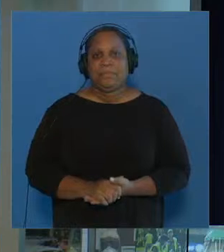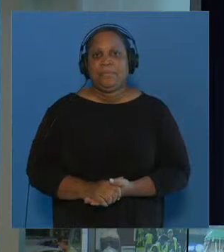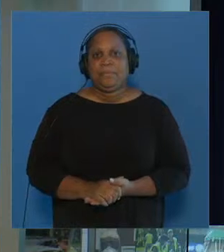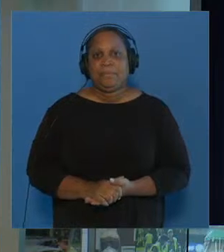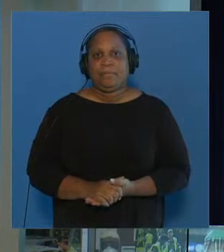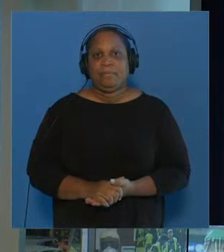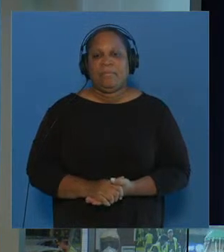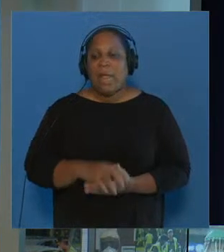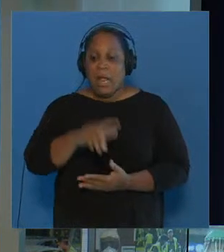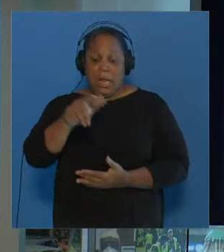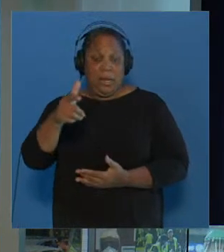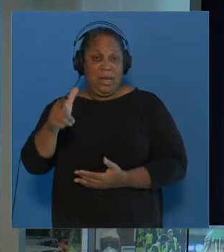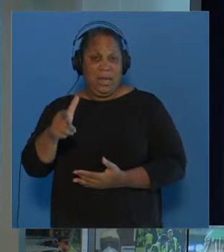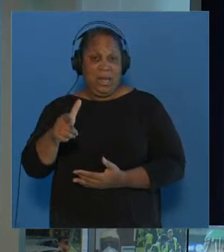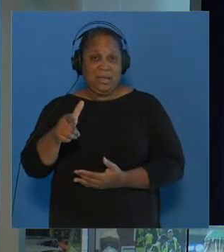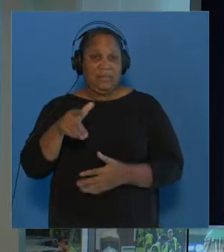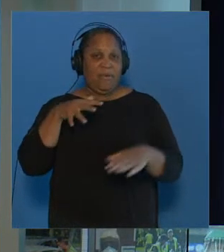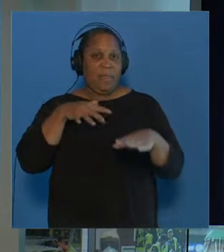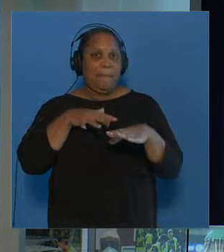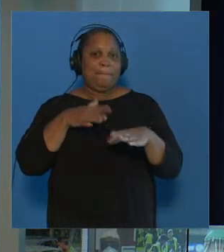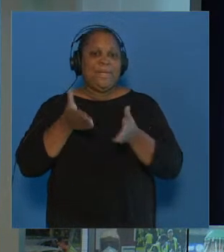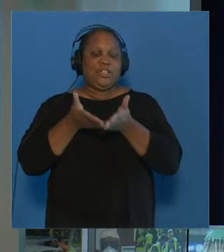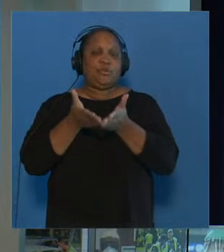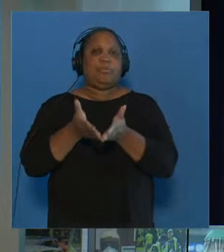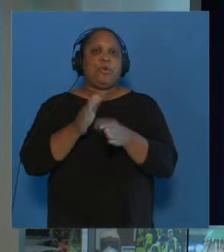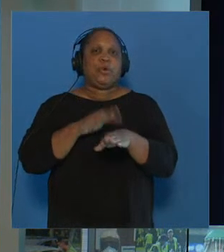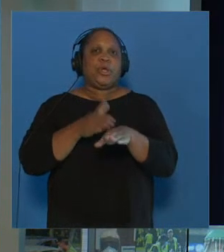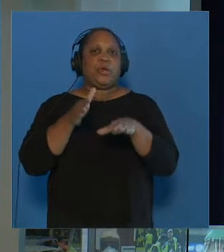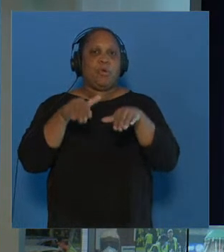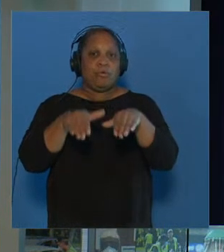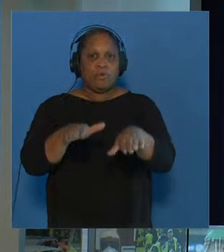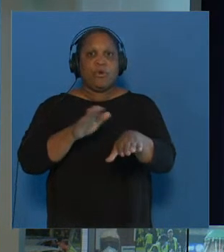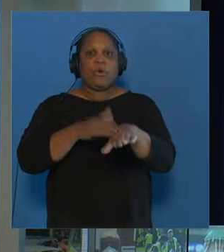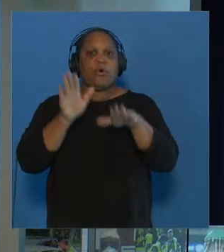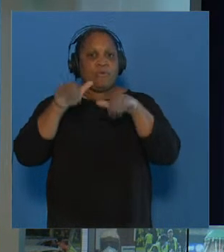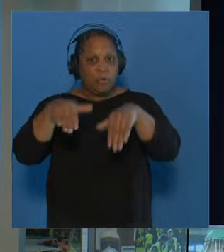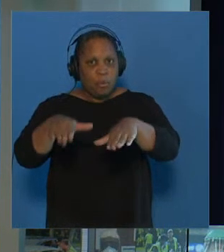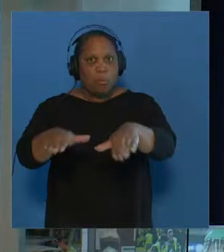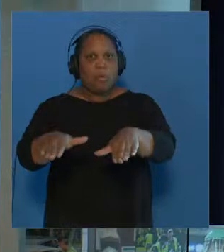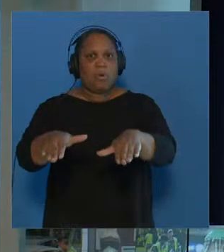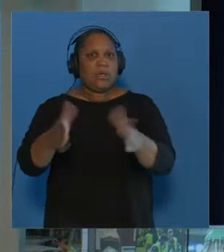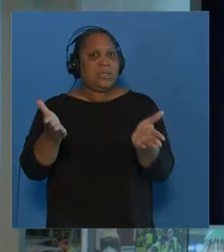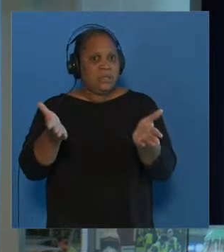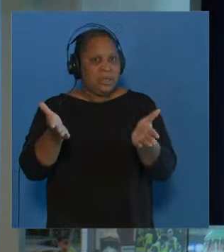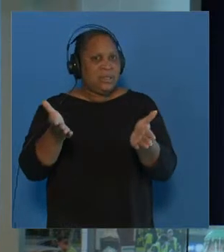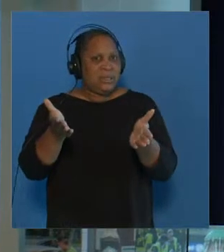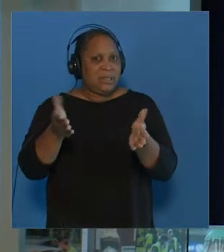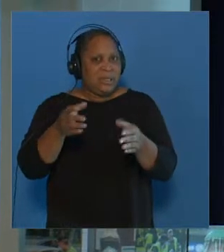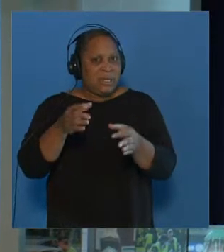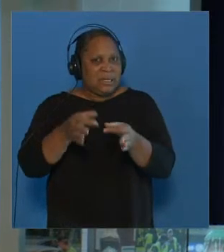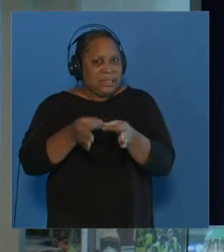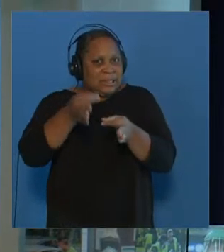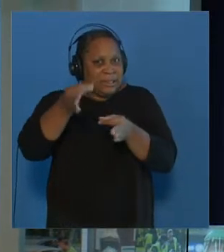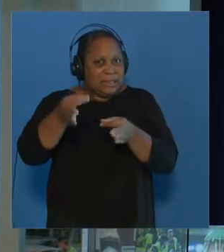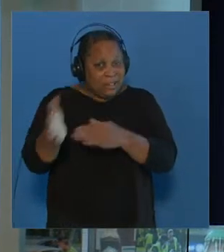My next question is for the beach and boating curfew. Has that extended since the curfew has also extended to midnight since then?